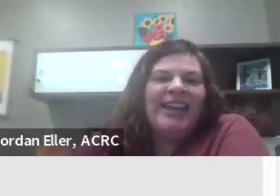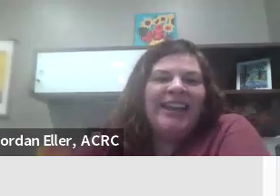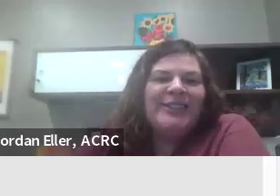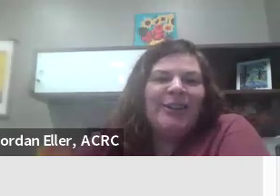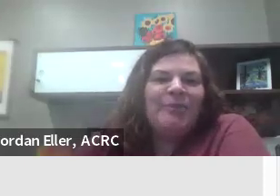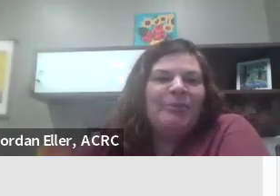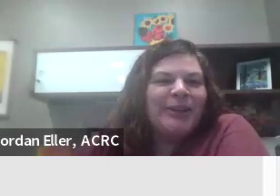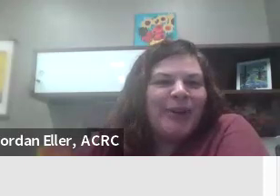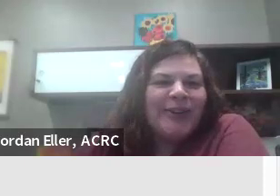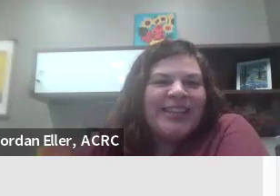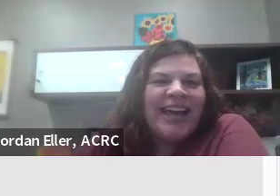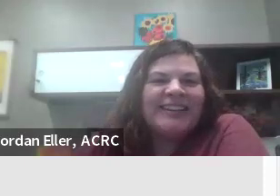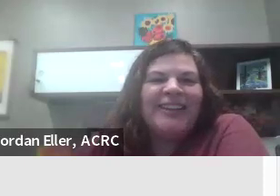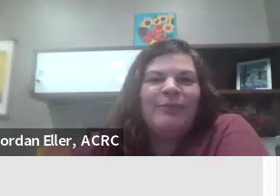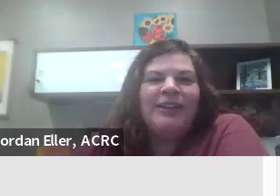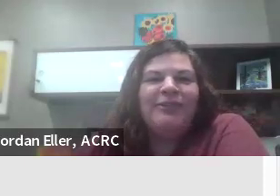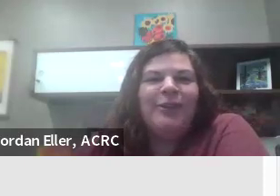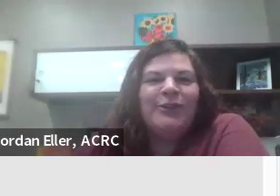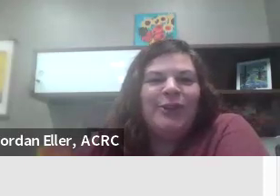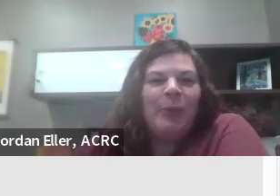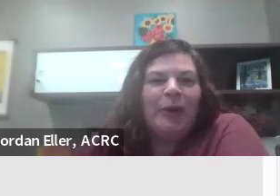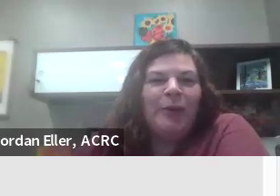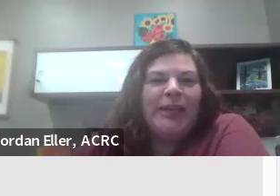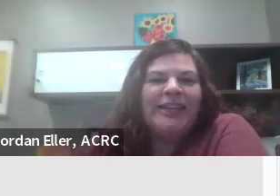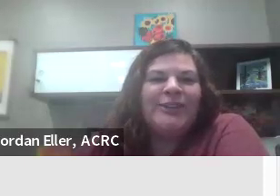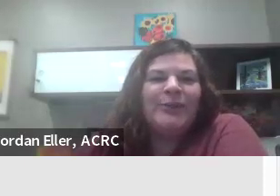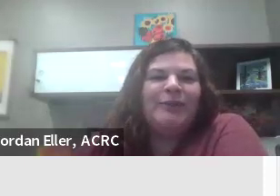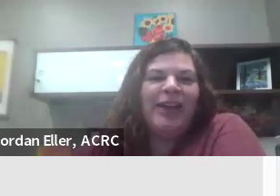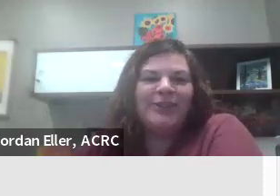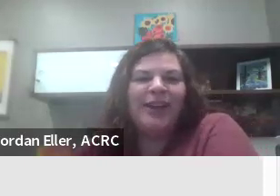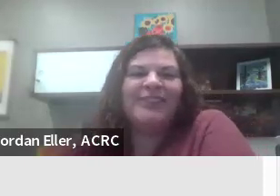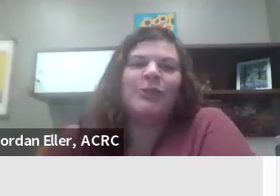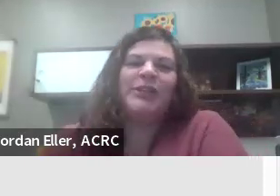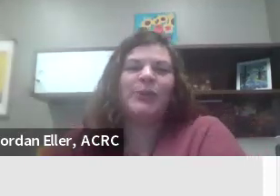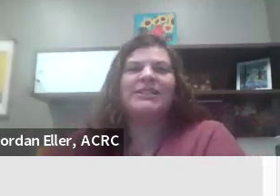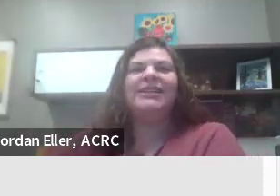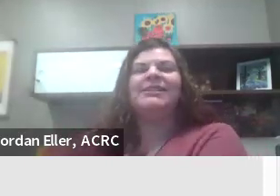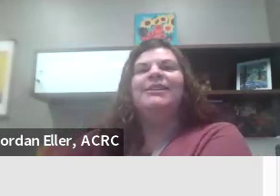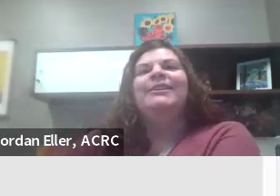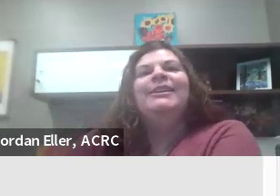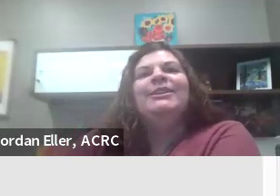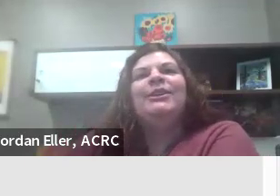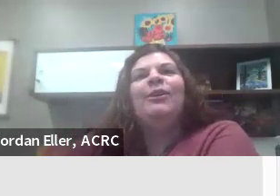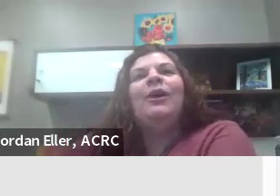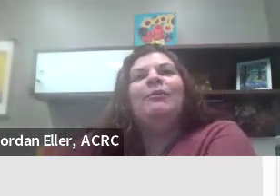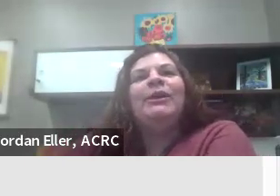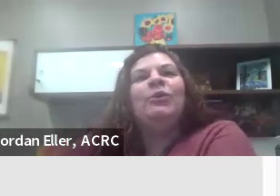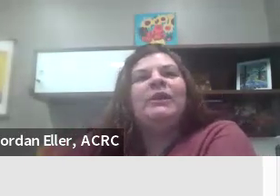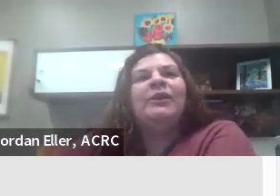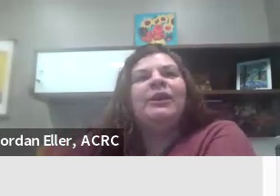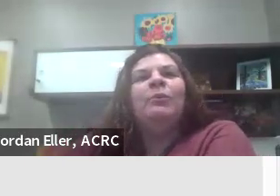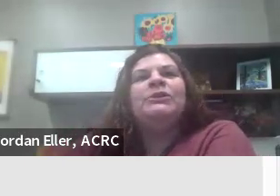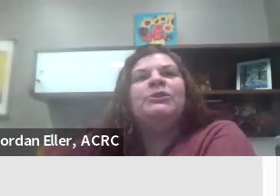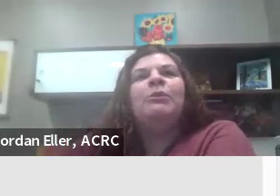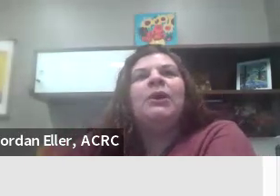help educating us on the Public Records Act that many vendors know are going into effect, right, in 2026. So he